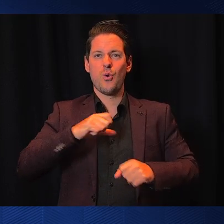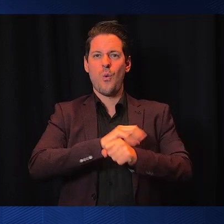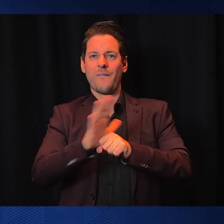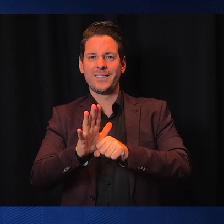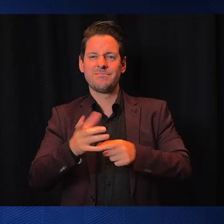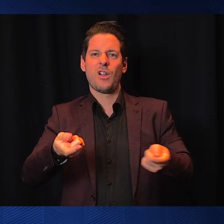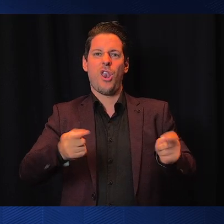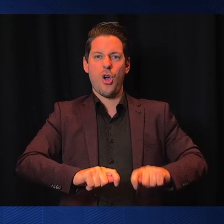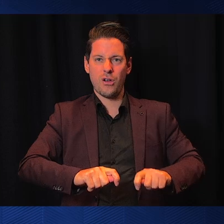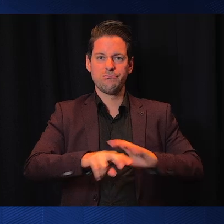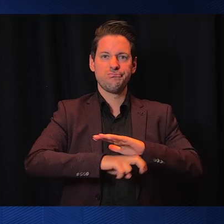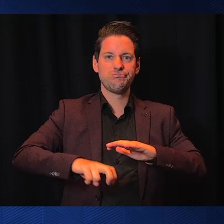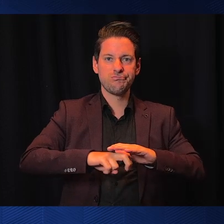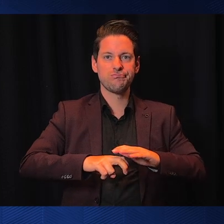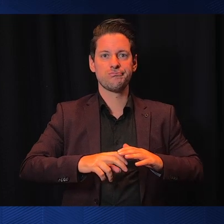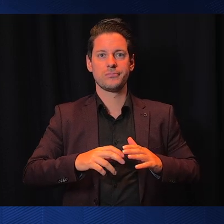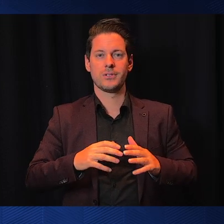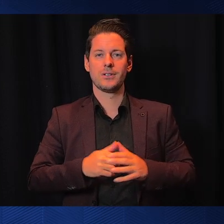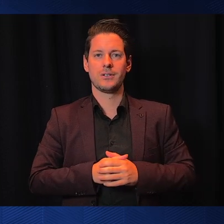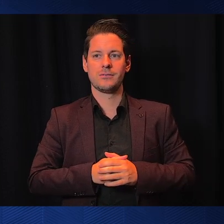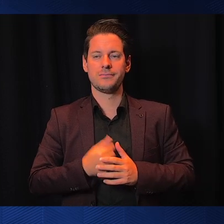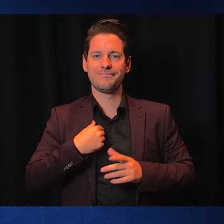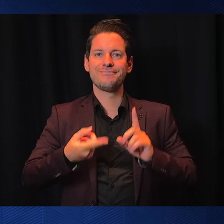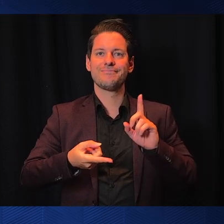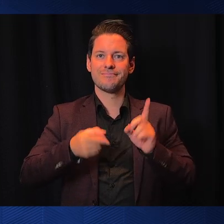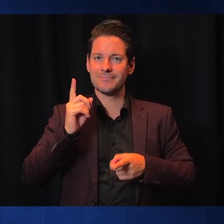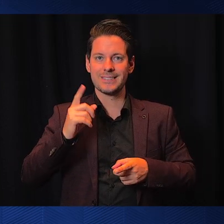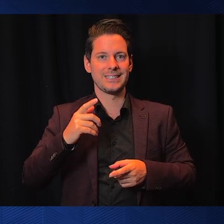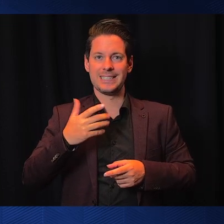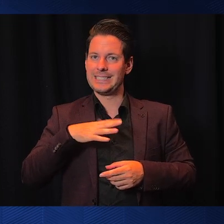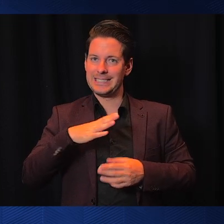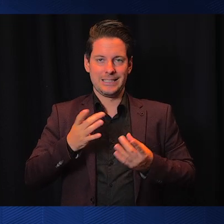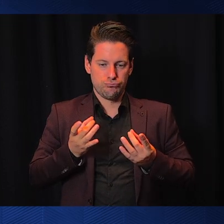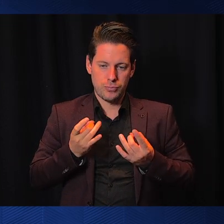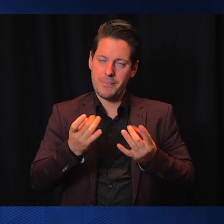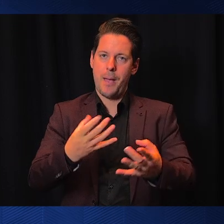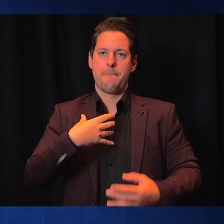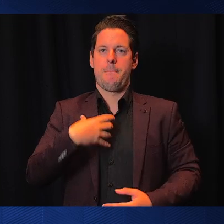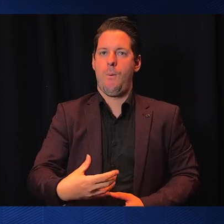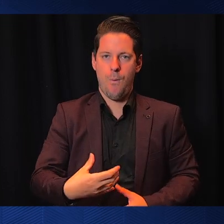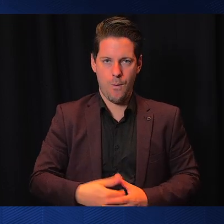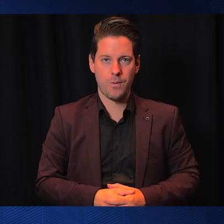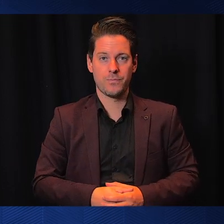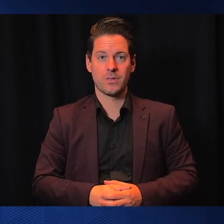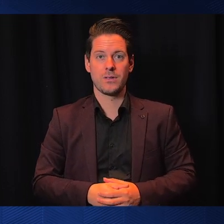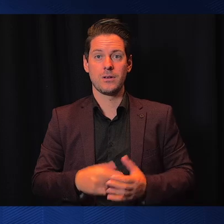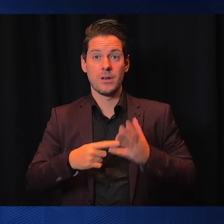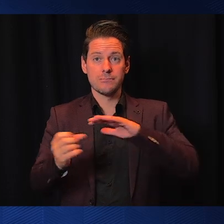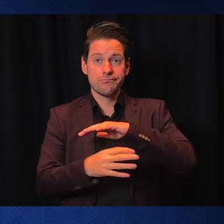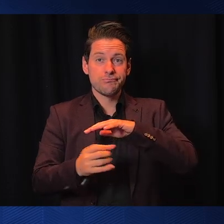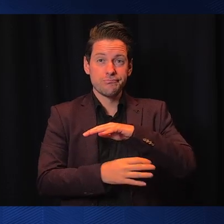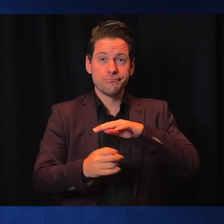COVID-19, we realized the importance to always be even more prepared. So we stock up our cans of